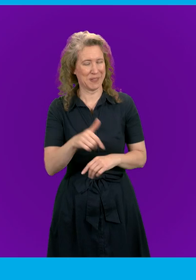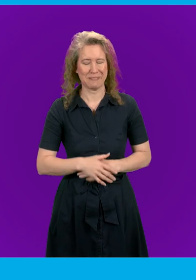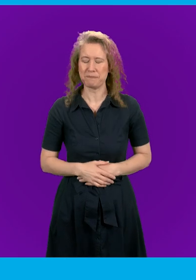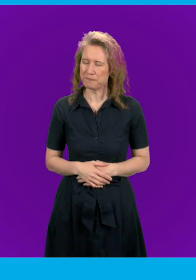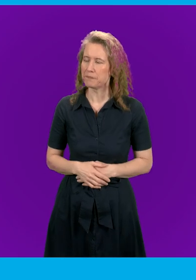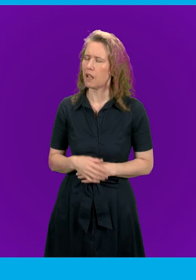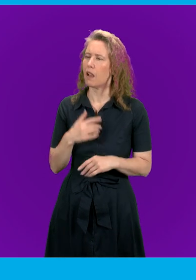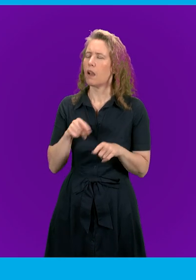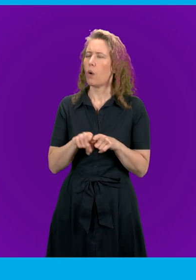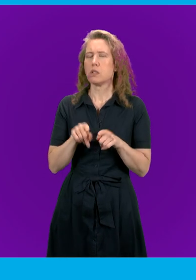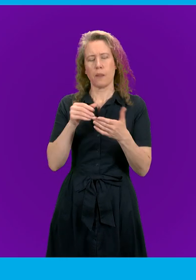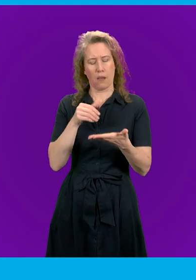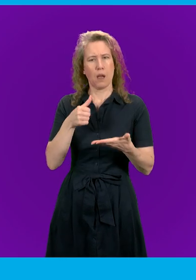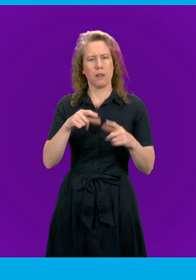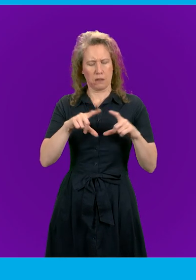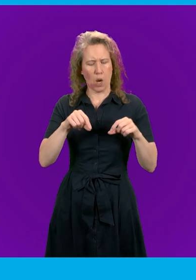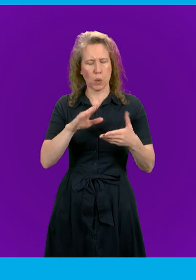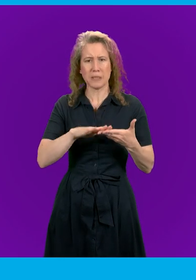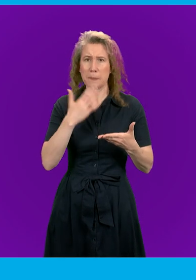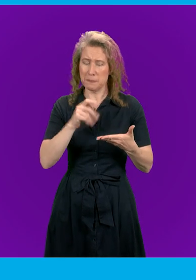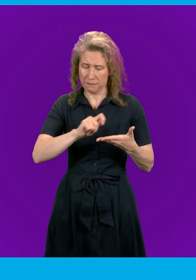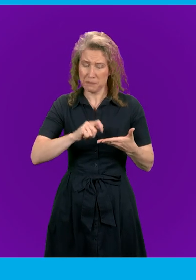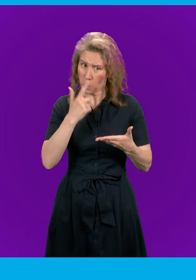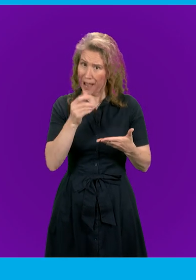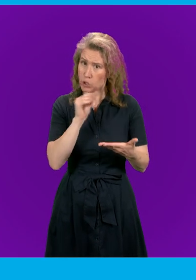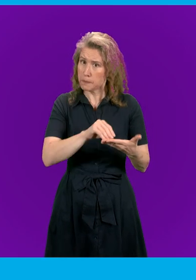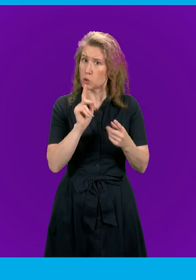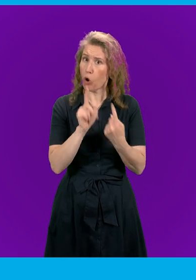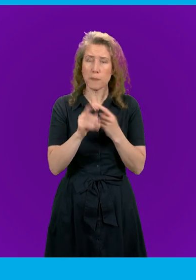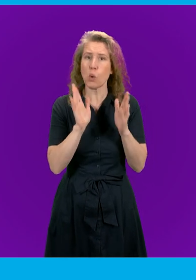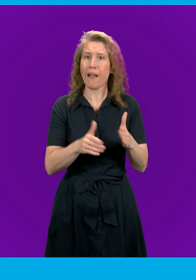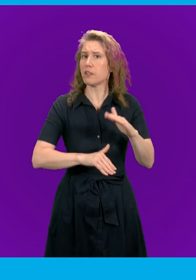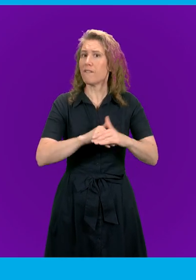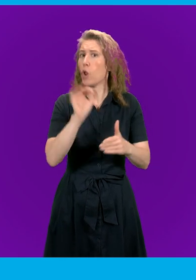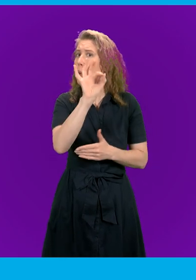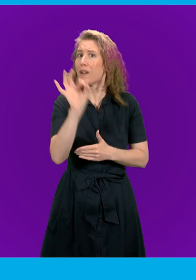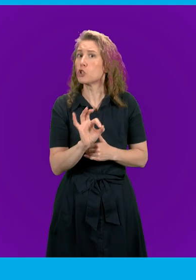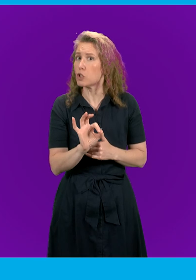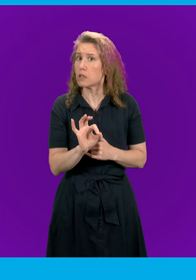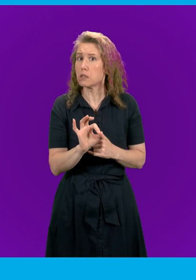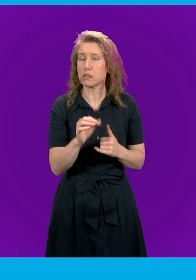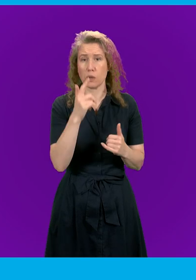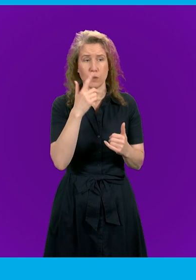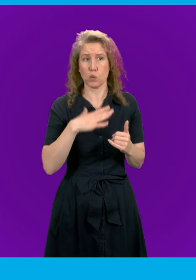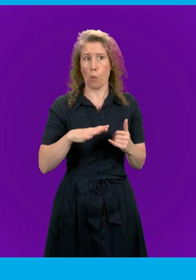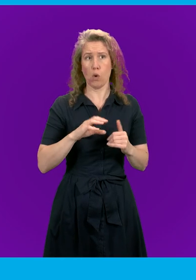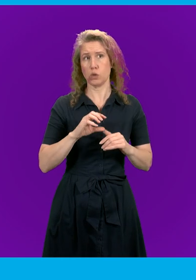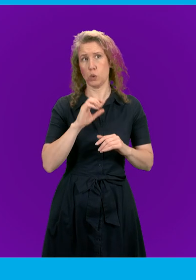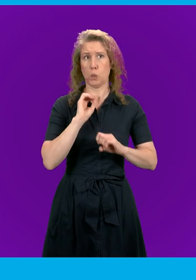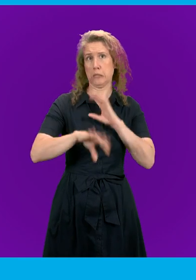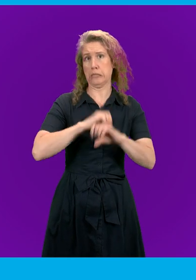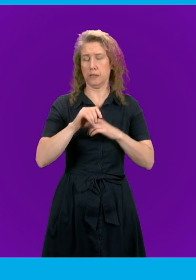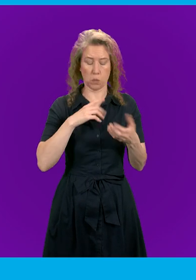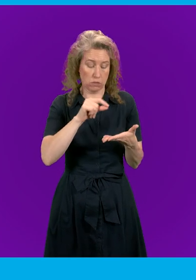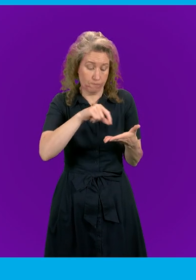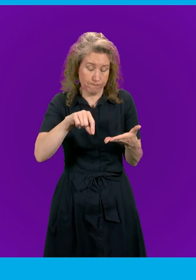I should say as well, with the post-it notes, please also feel free just to write a comment if you're not comfortable to speak or verbalise your comment. If you just want to